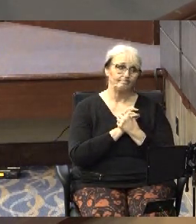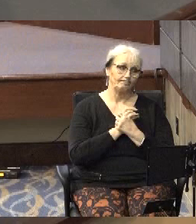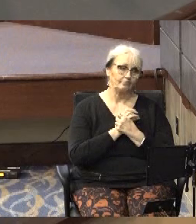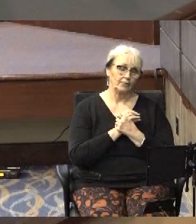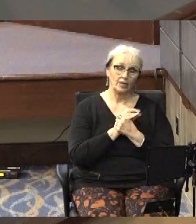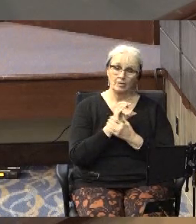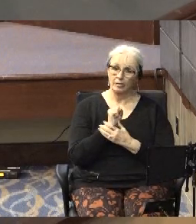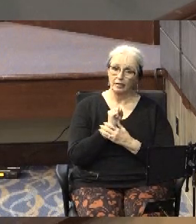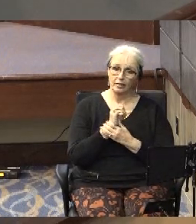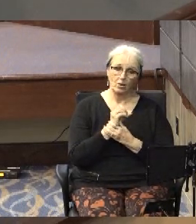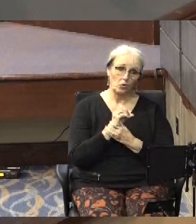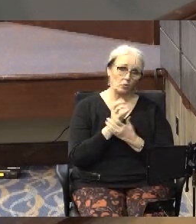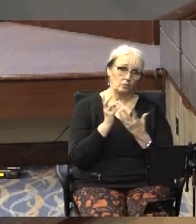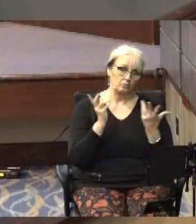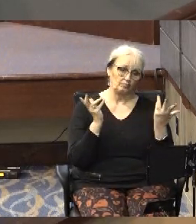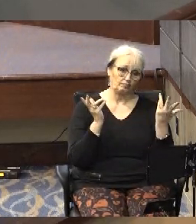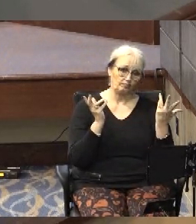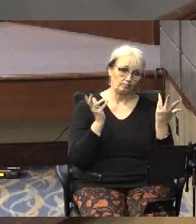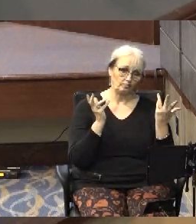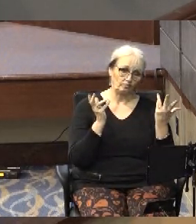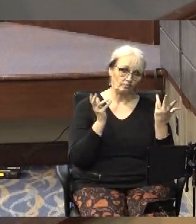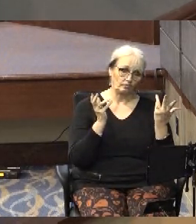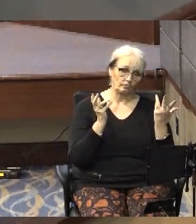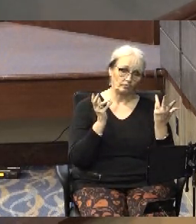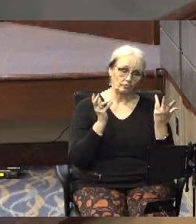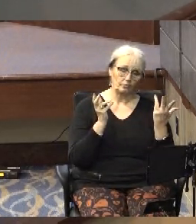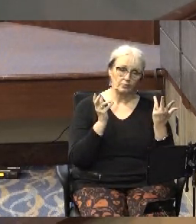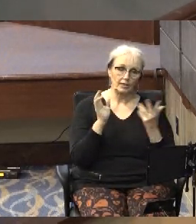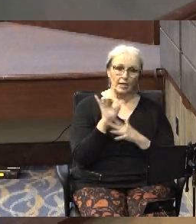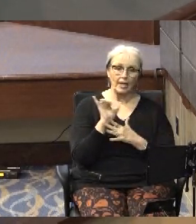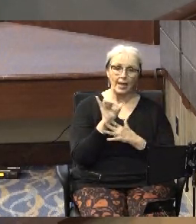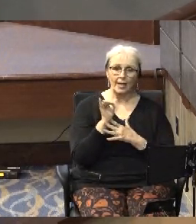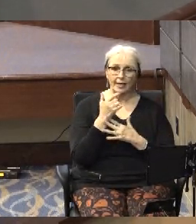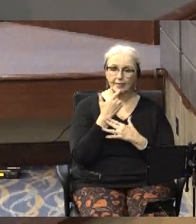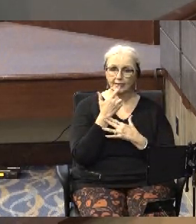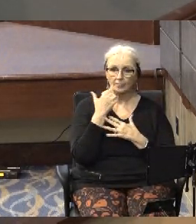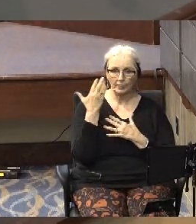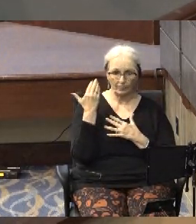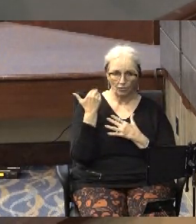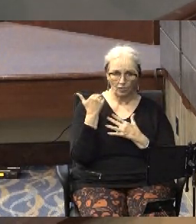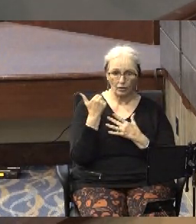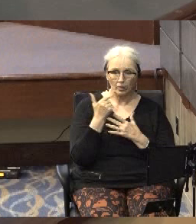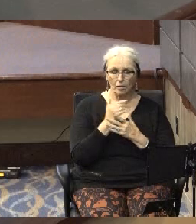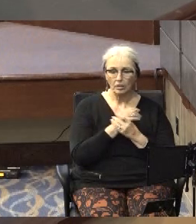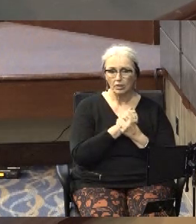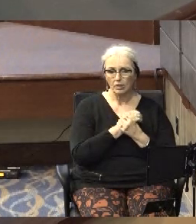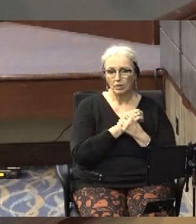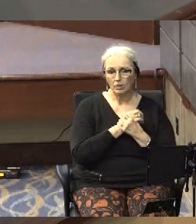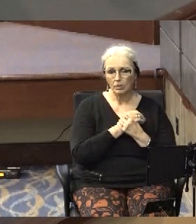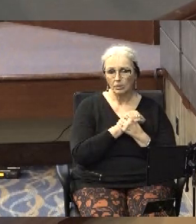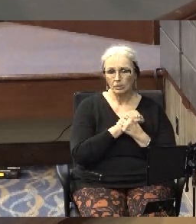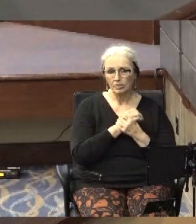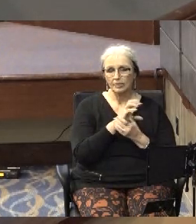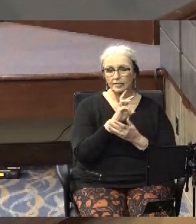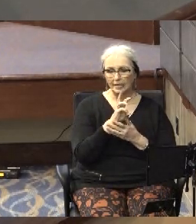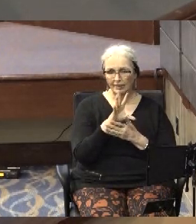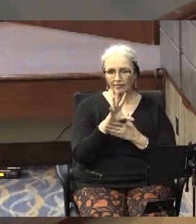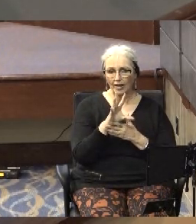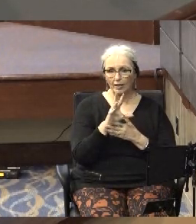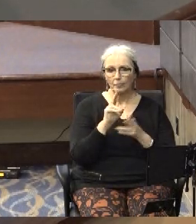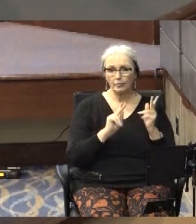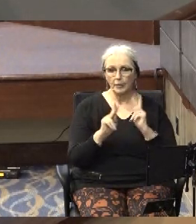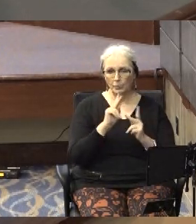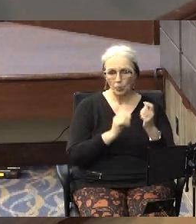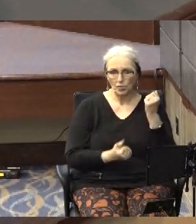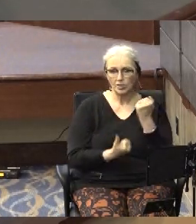So it's basically, we did, like Haywood stated, there was 65 residents in